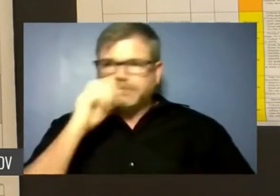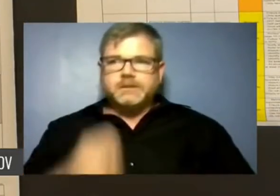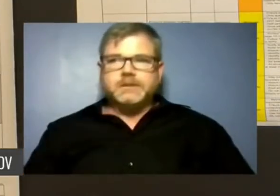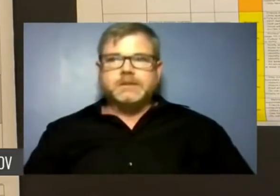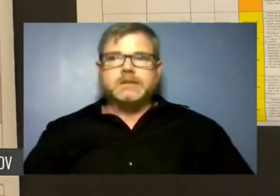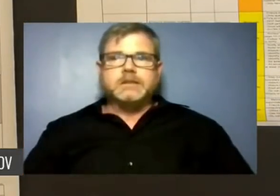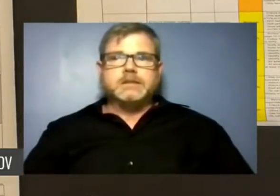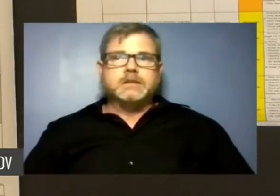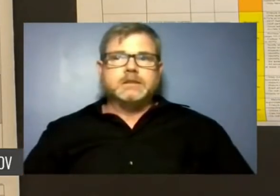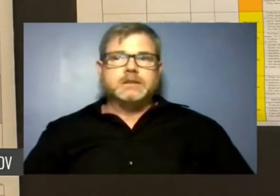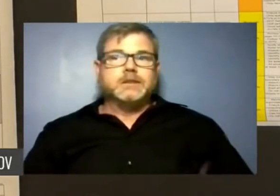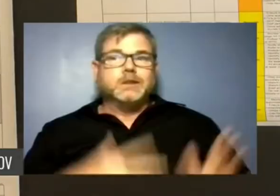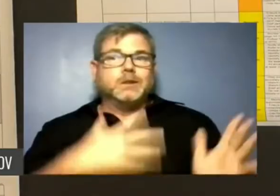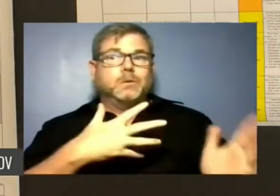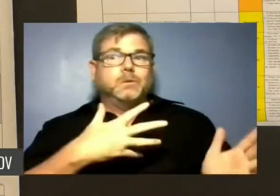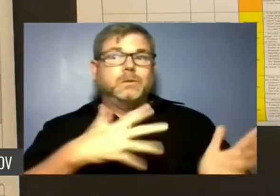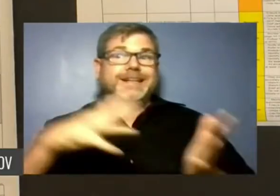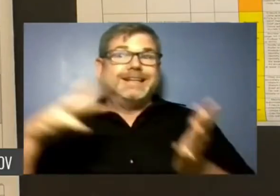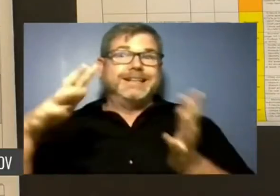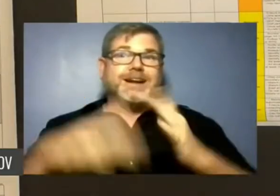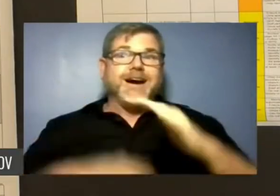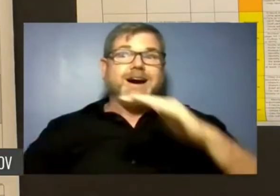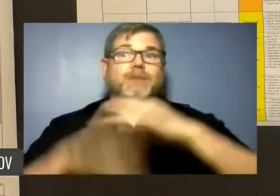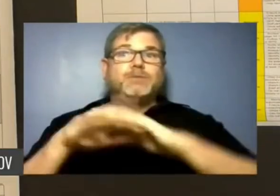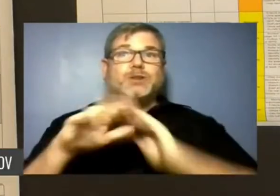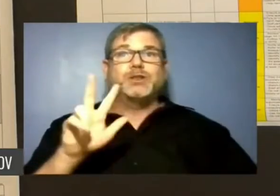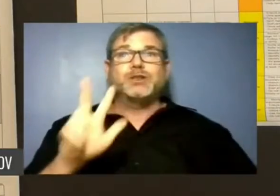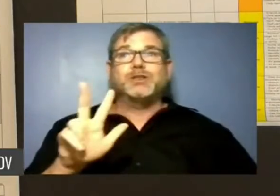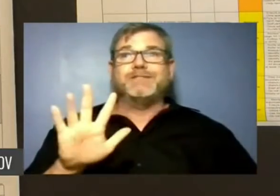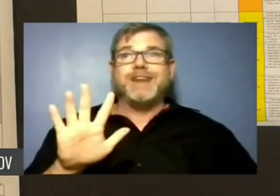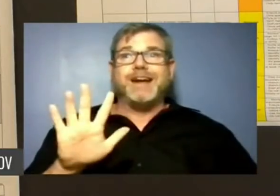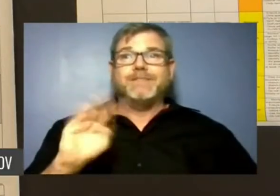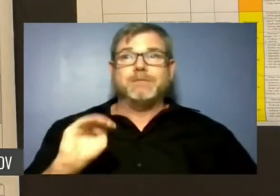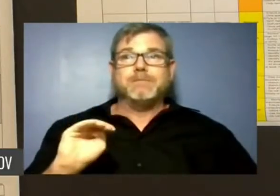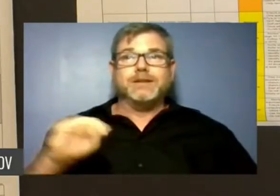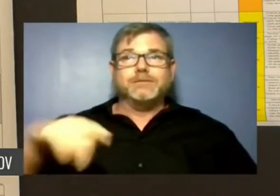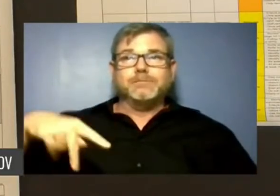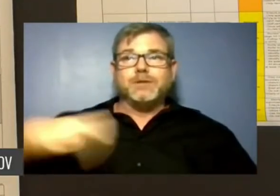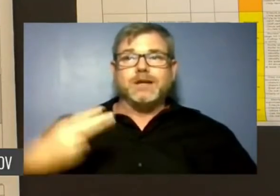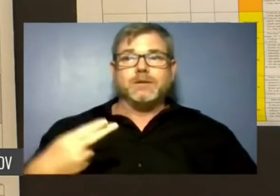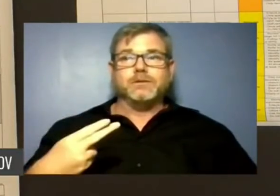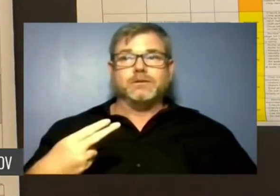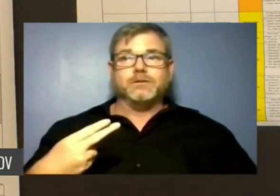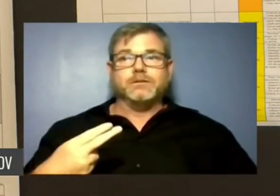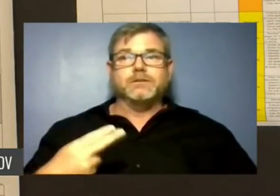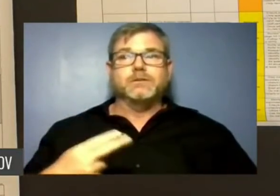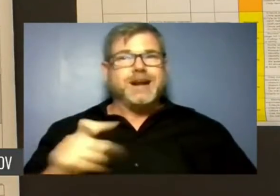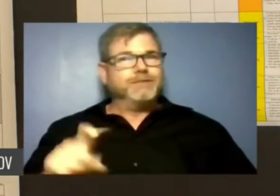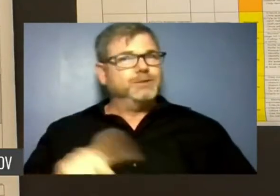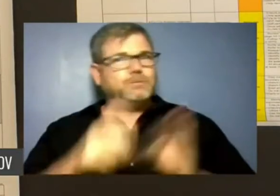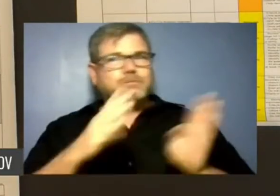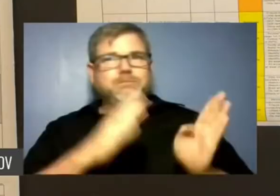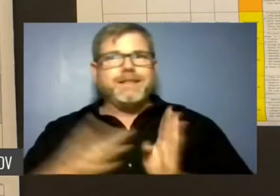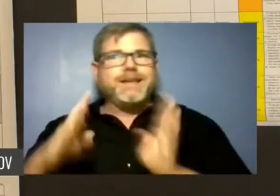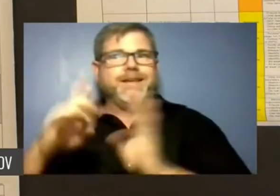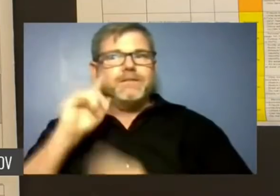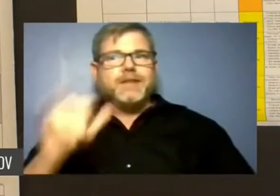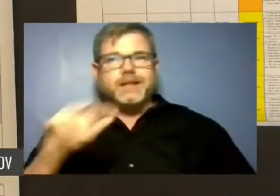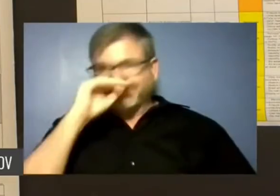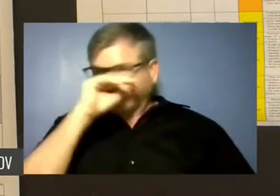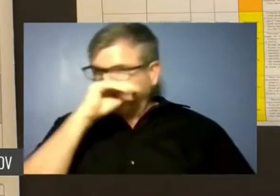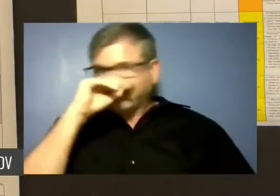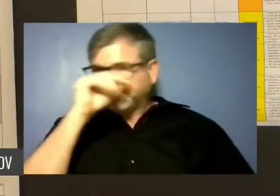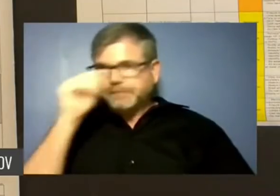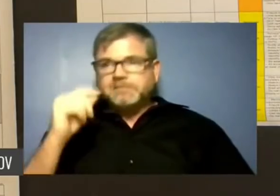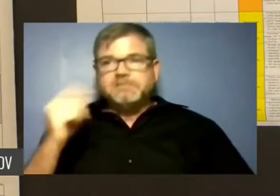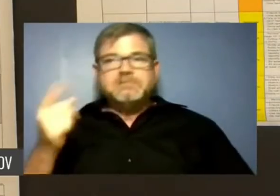that is planned for. We are expecting it, and then they should calm back down a little bit for us as we head into next week. So we are going to get out of this northeasterly